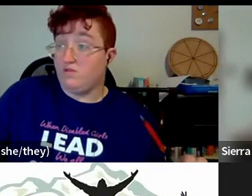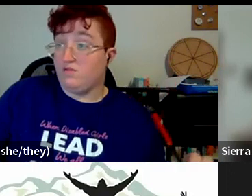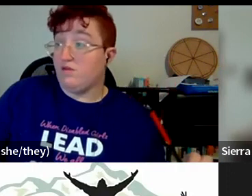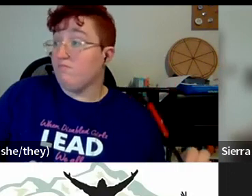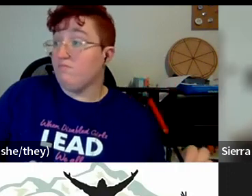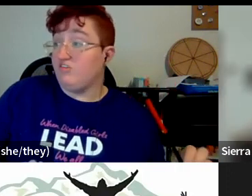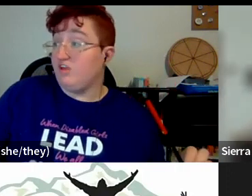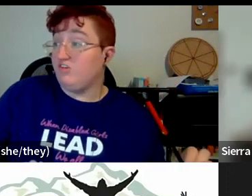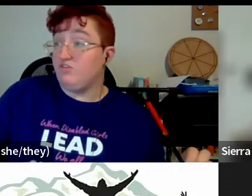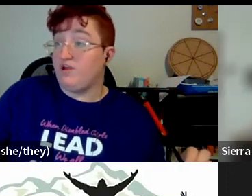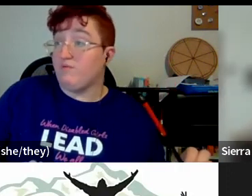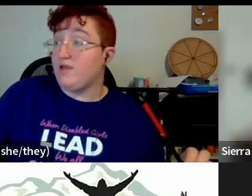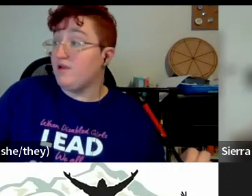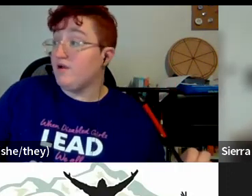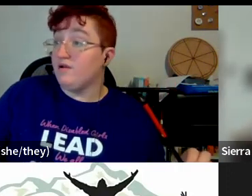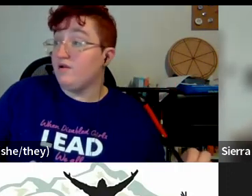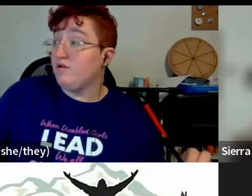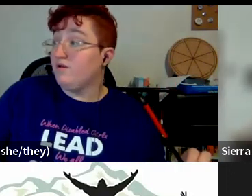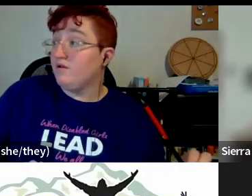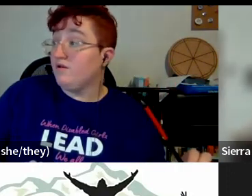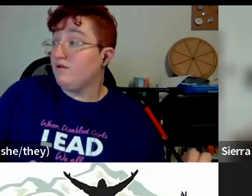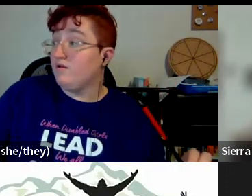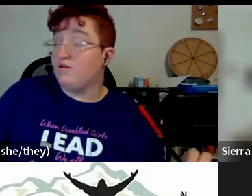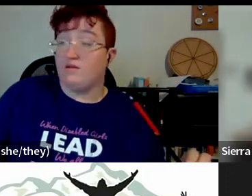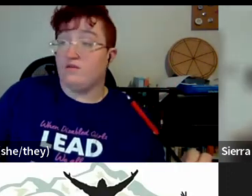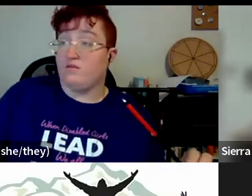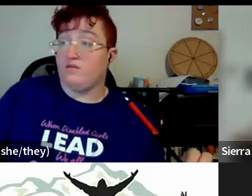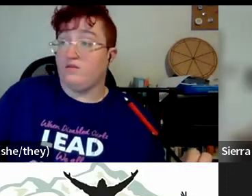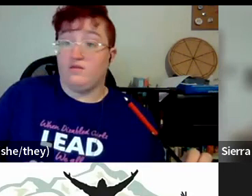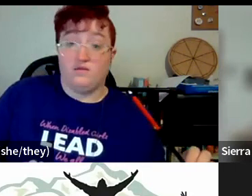room, correct? Yep. Education, you stay right here. Okay.